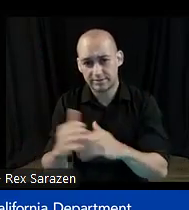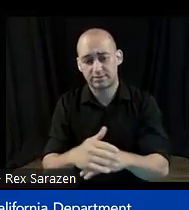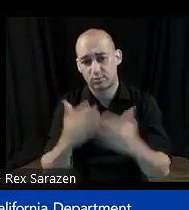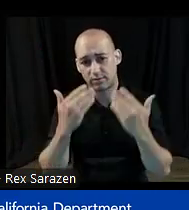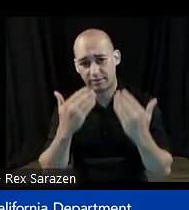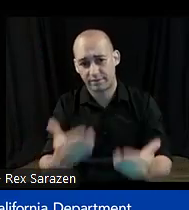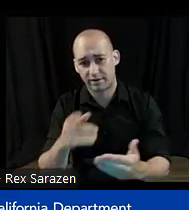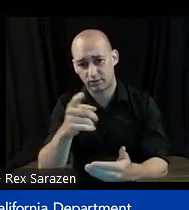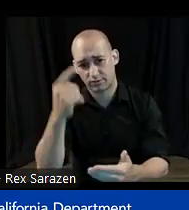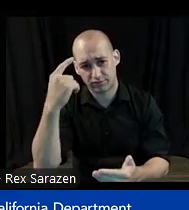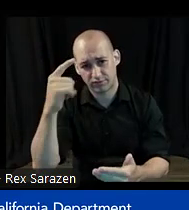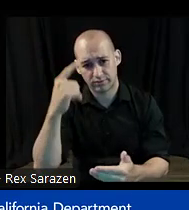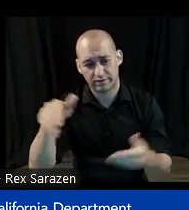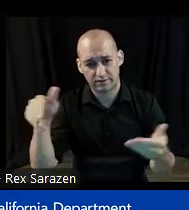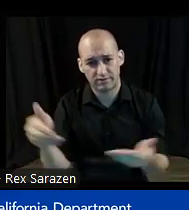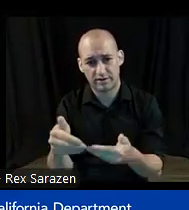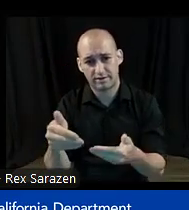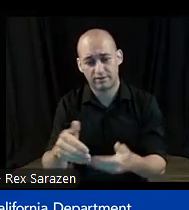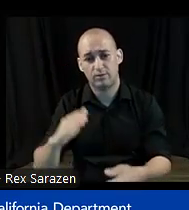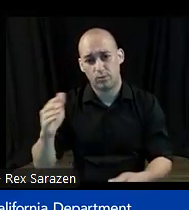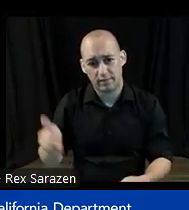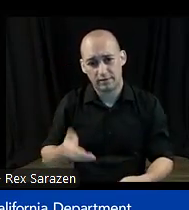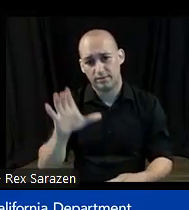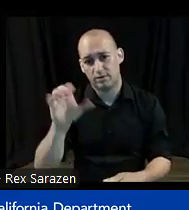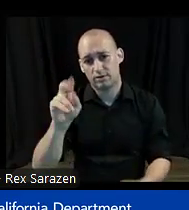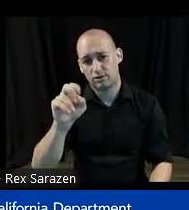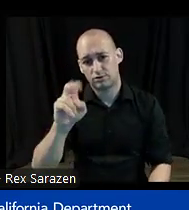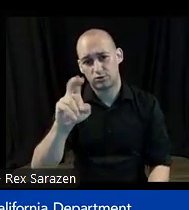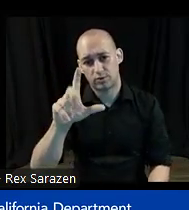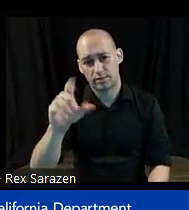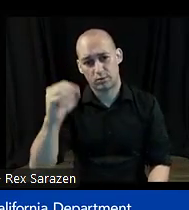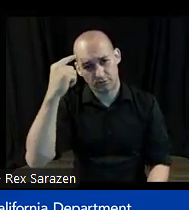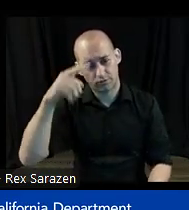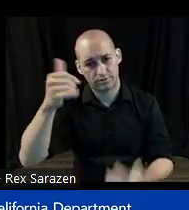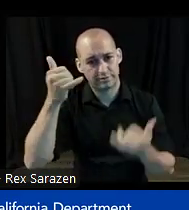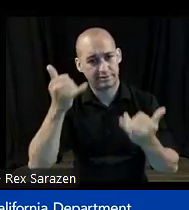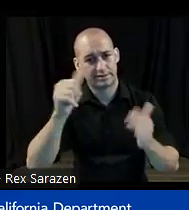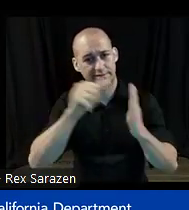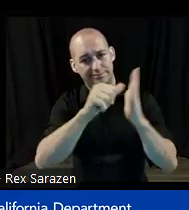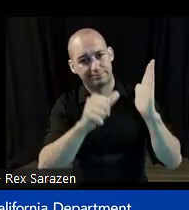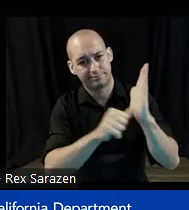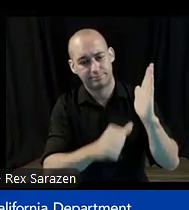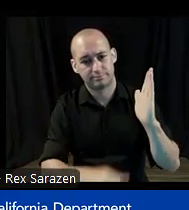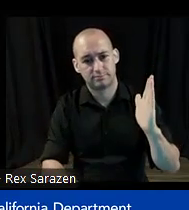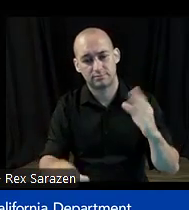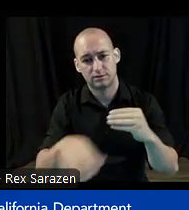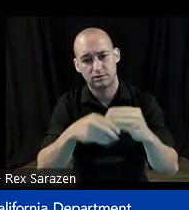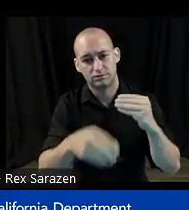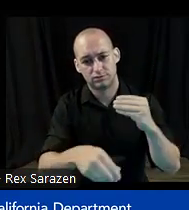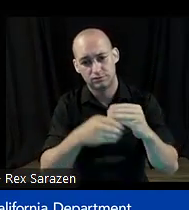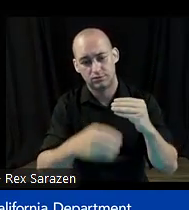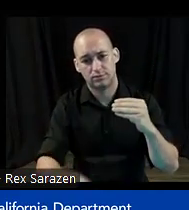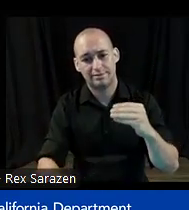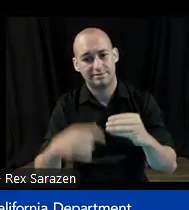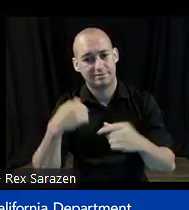for inviting and welcoming Consuelo to today's agenda. We also, since we